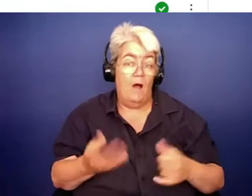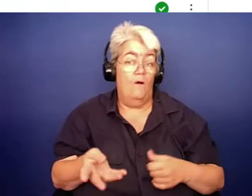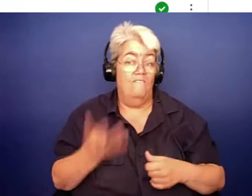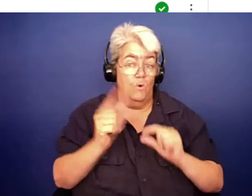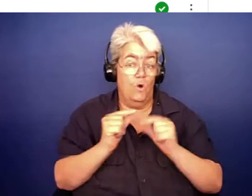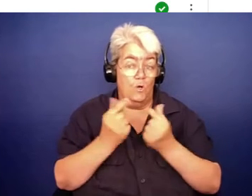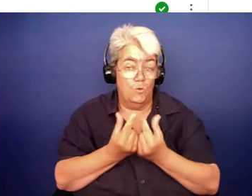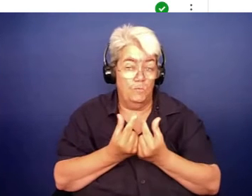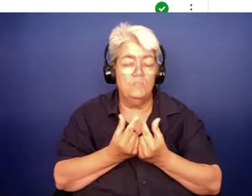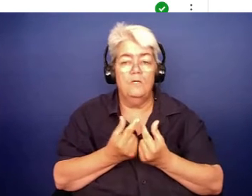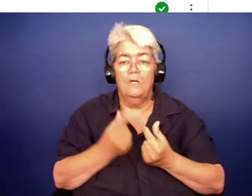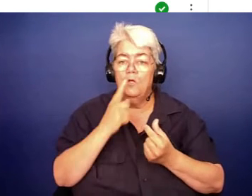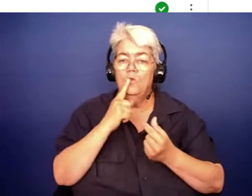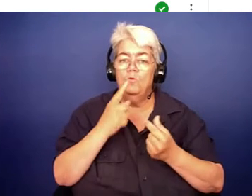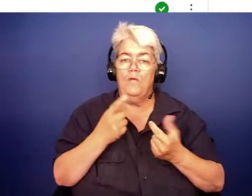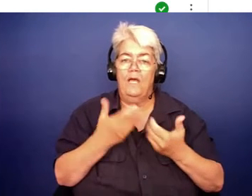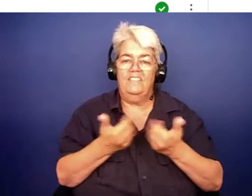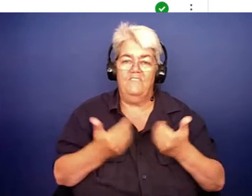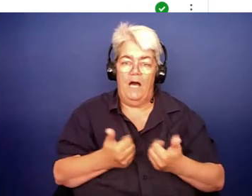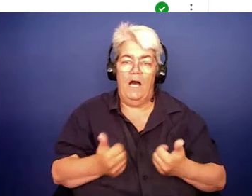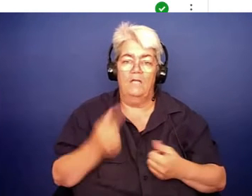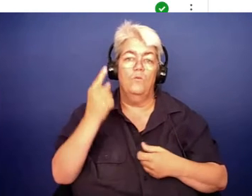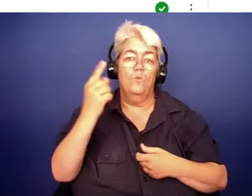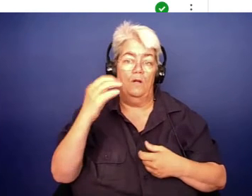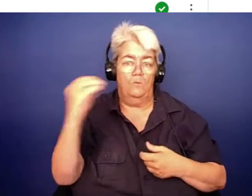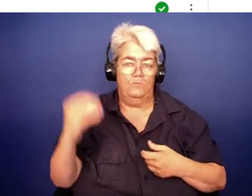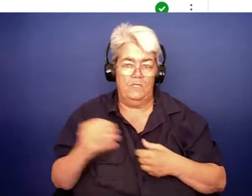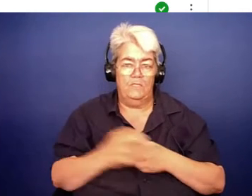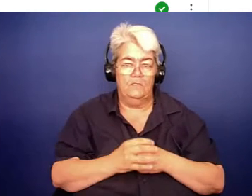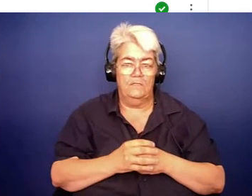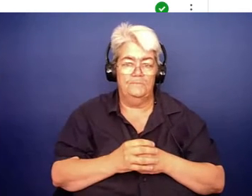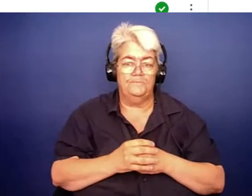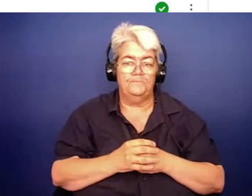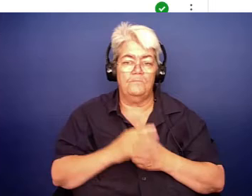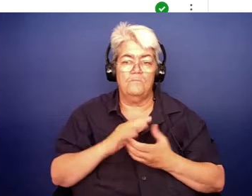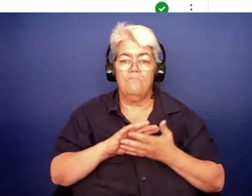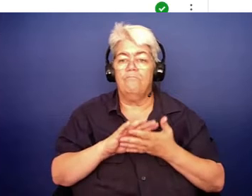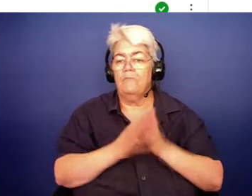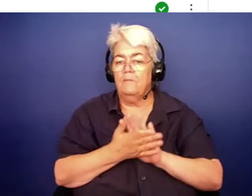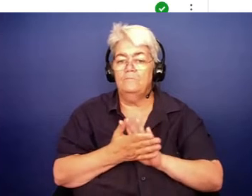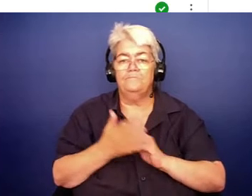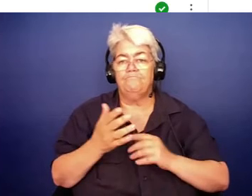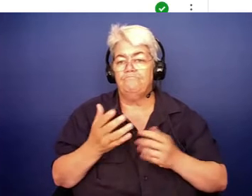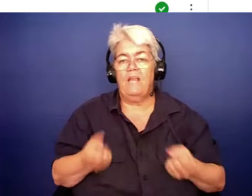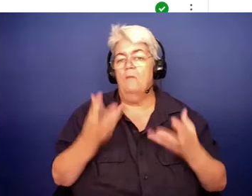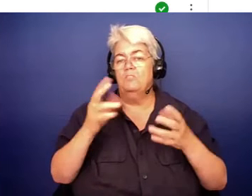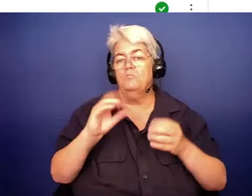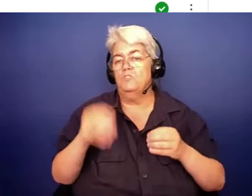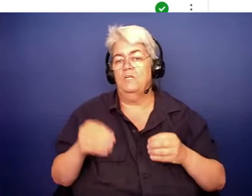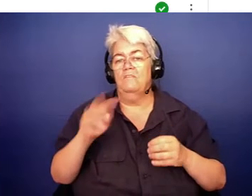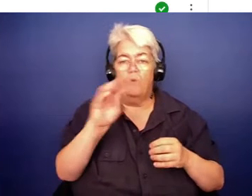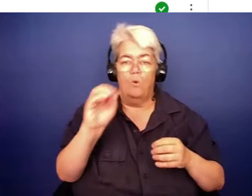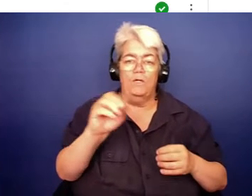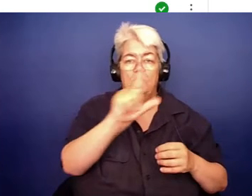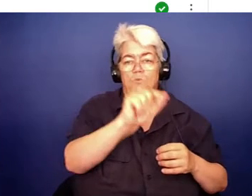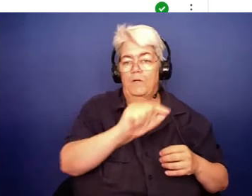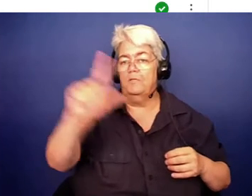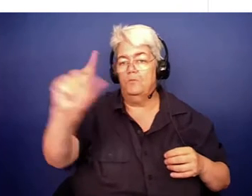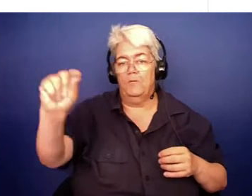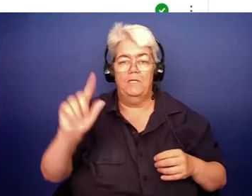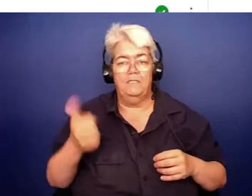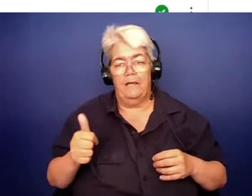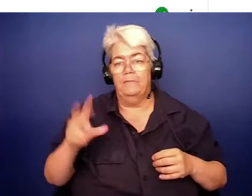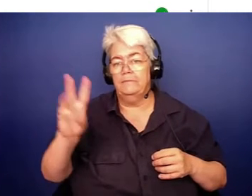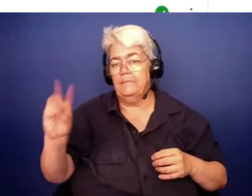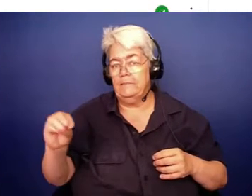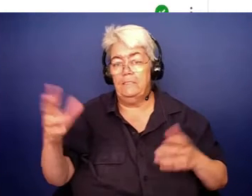can divide out that original 100% into whatever percentages you want to weight your assignments. And